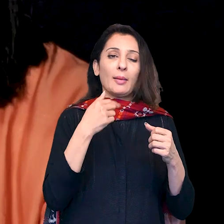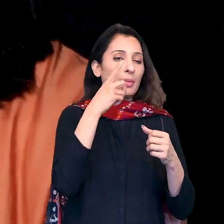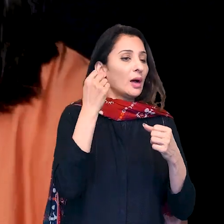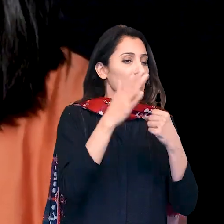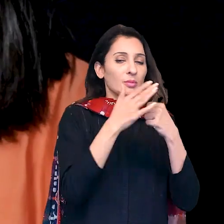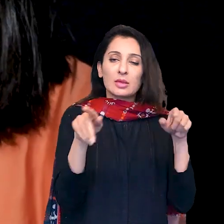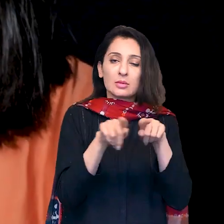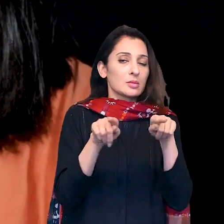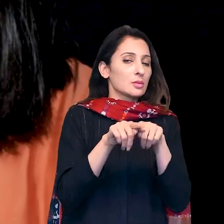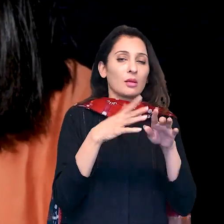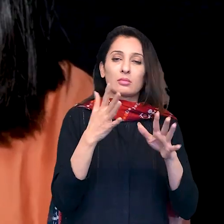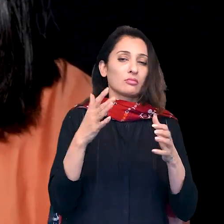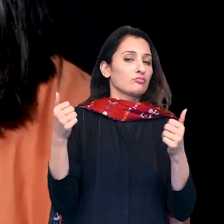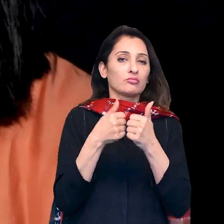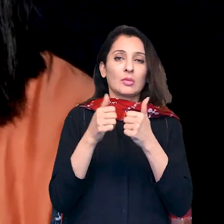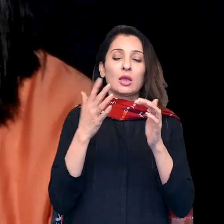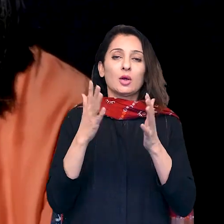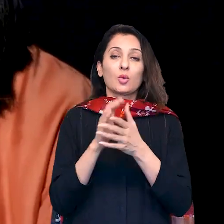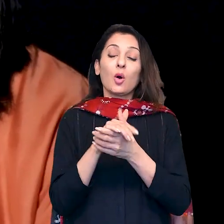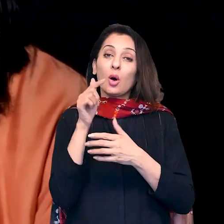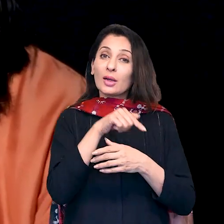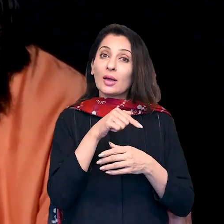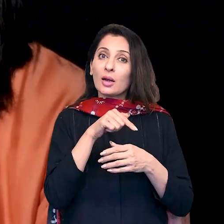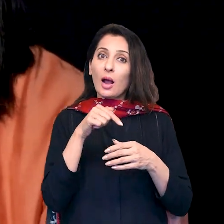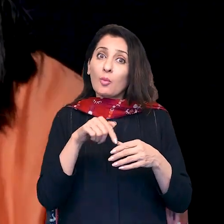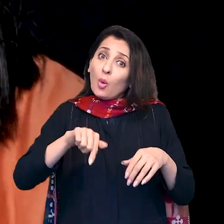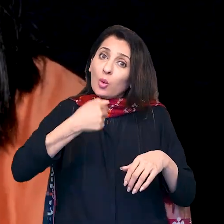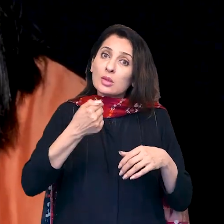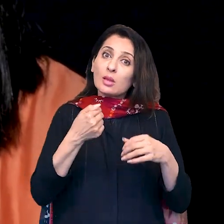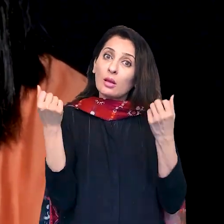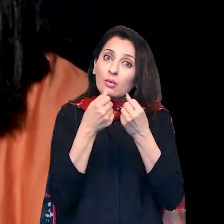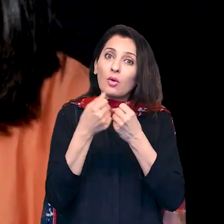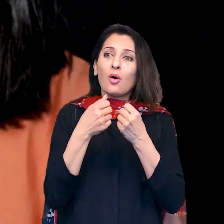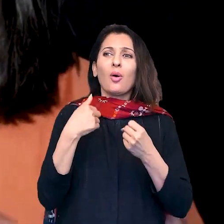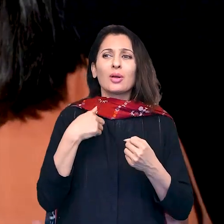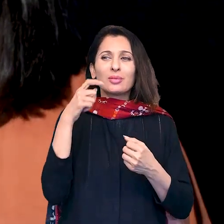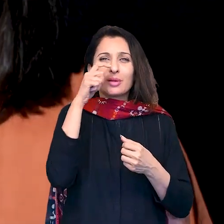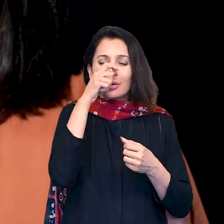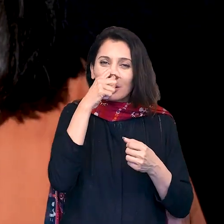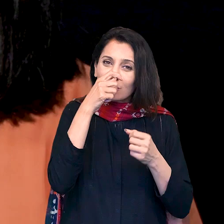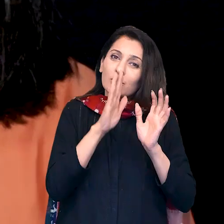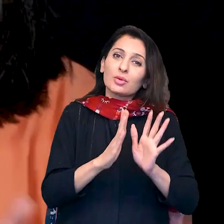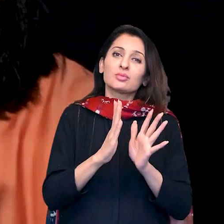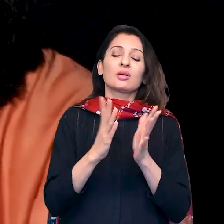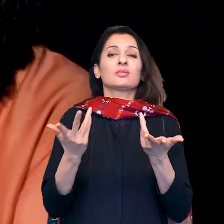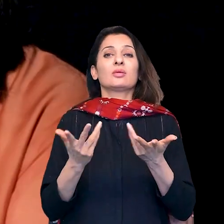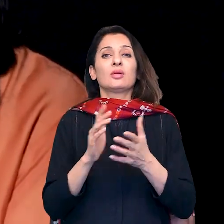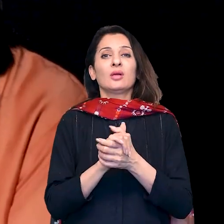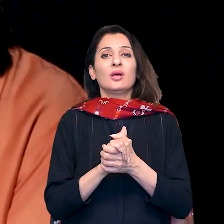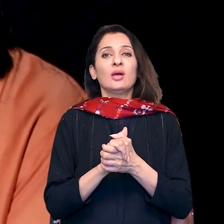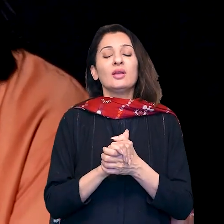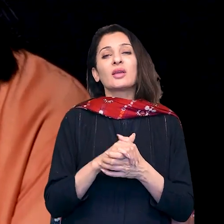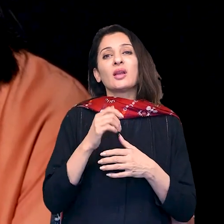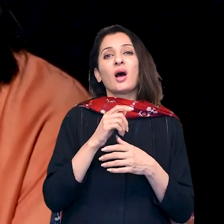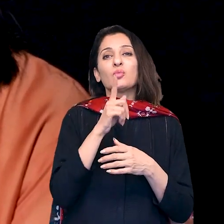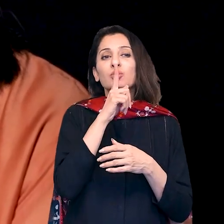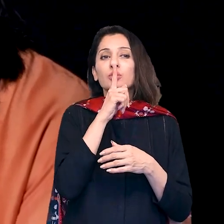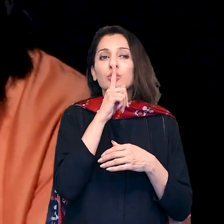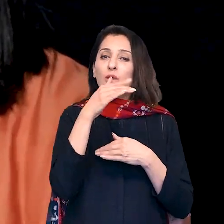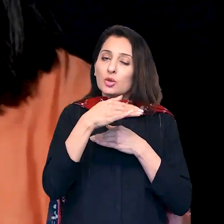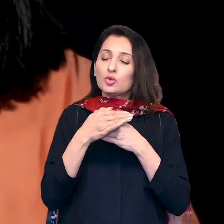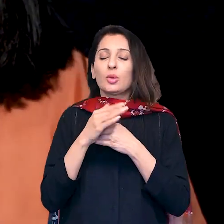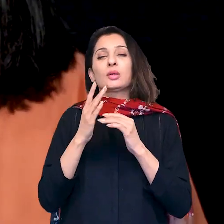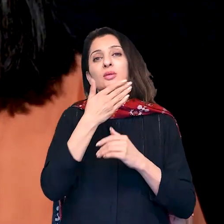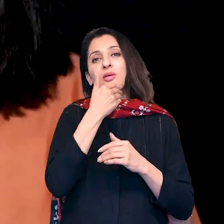it, you're ashamed of it, but yet you also want to hide it. And what you do is you say the other person made you do